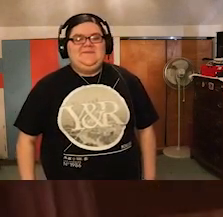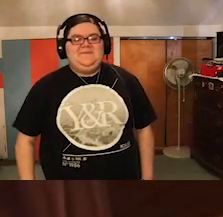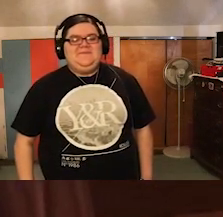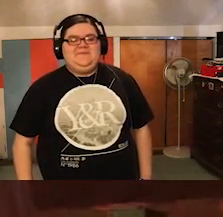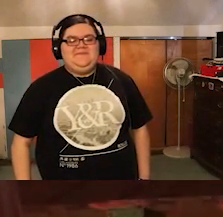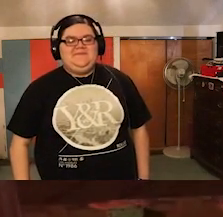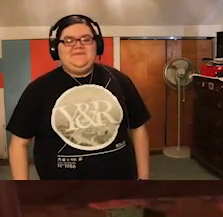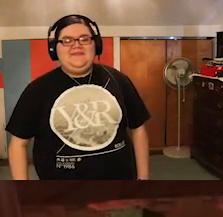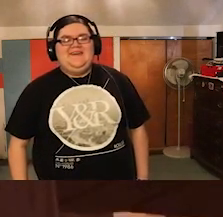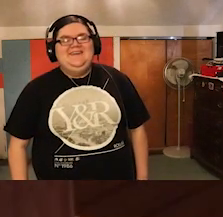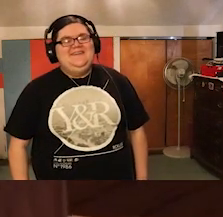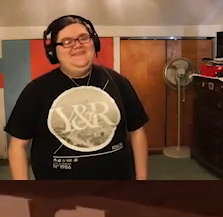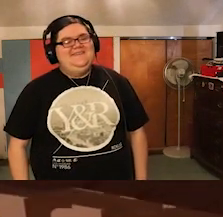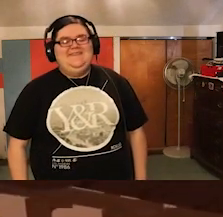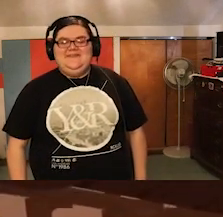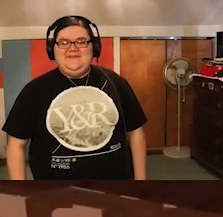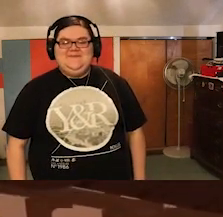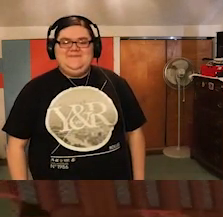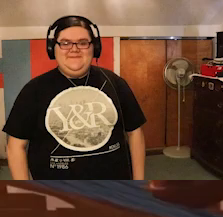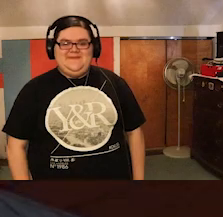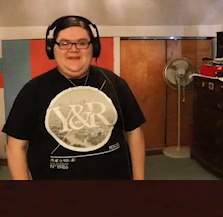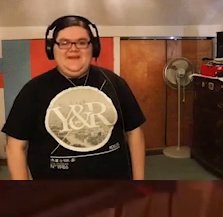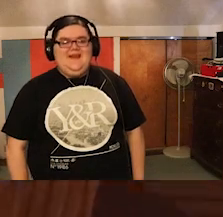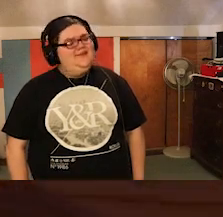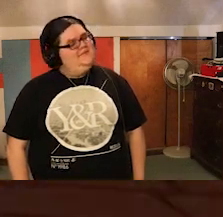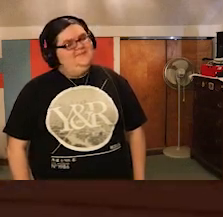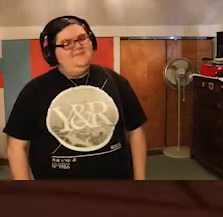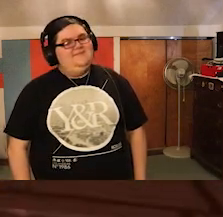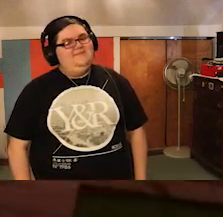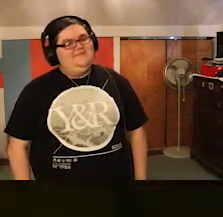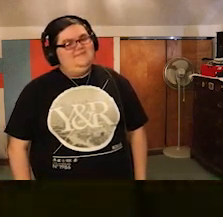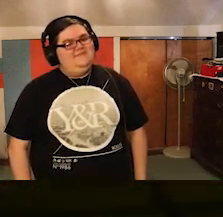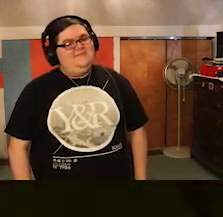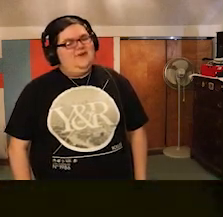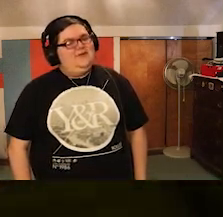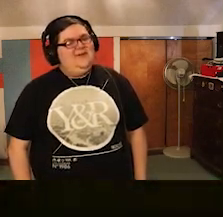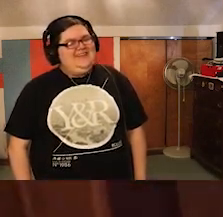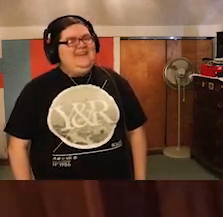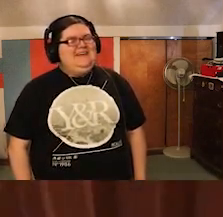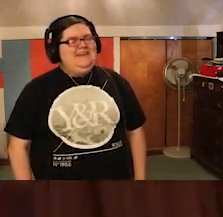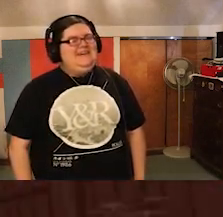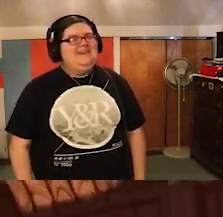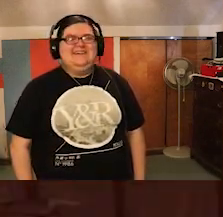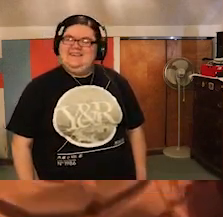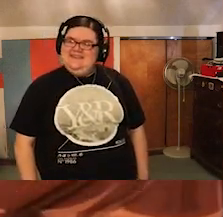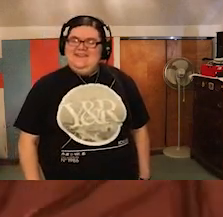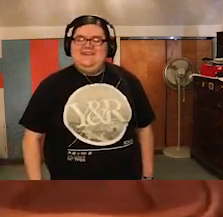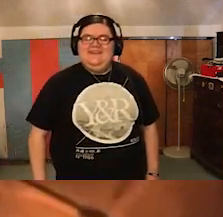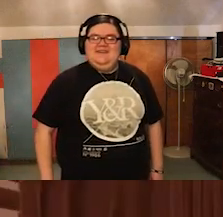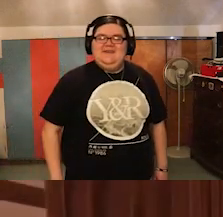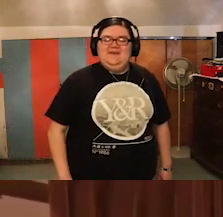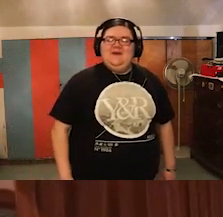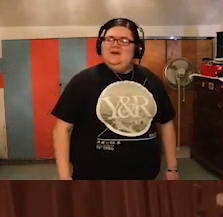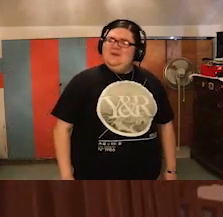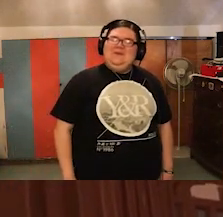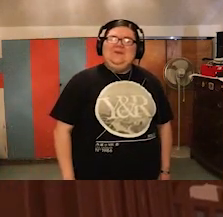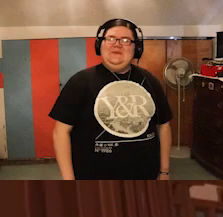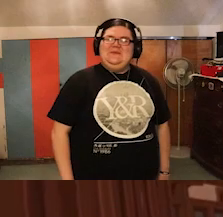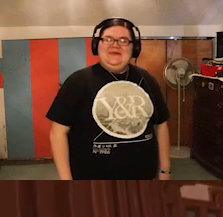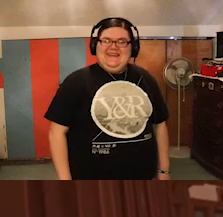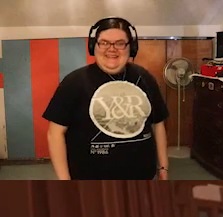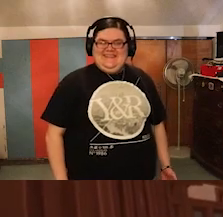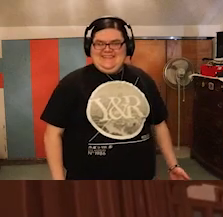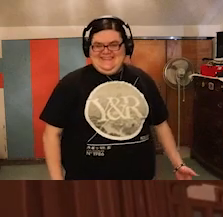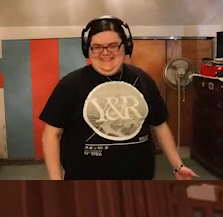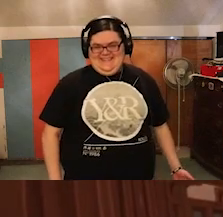Yeah, in denial. Remember Nile? The guy who gave us money after JJ gave him money. What? No, just